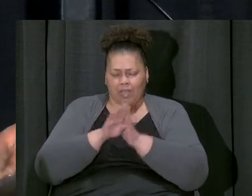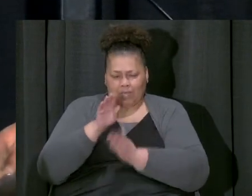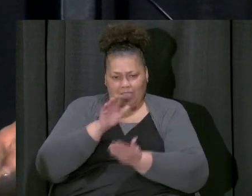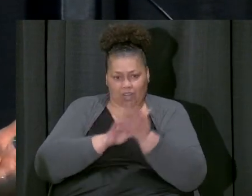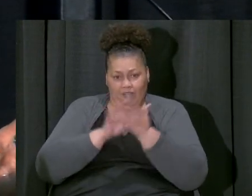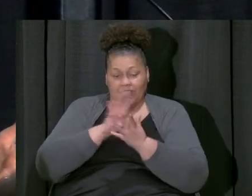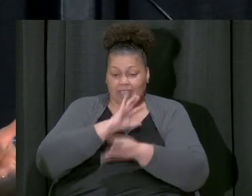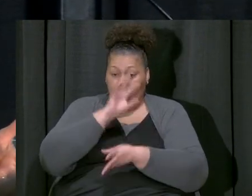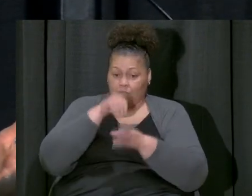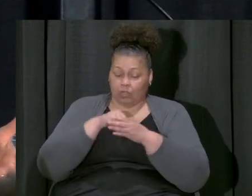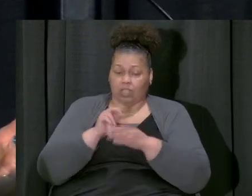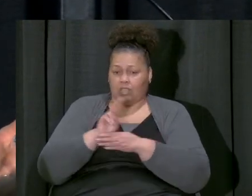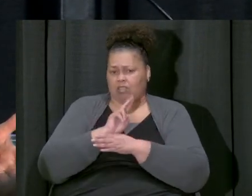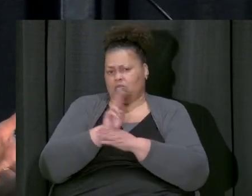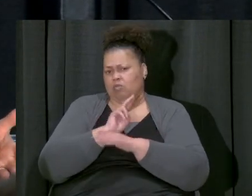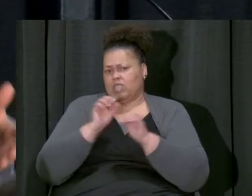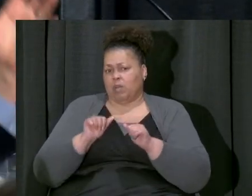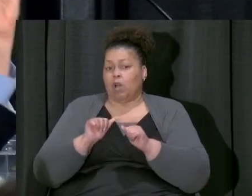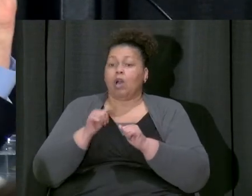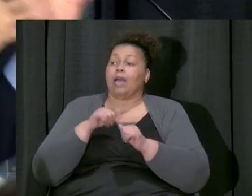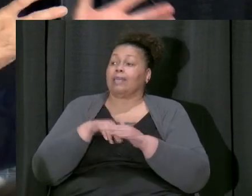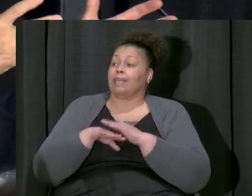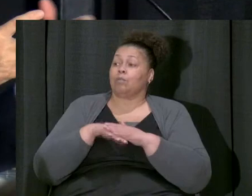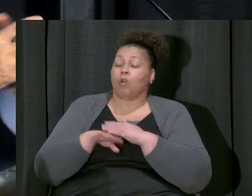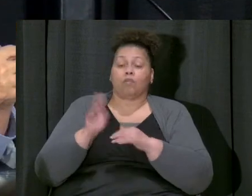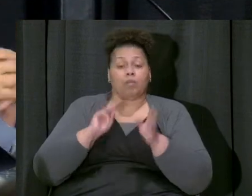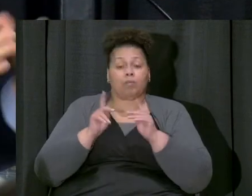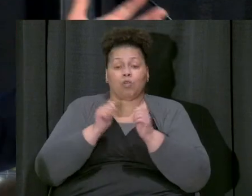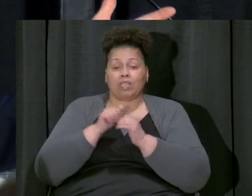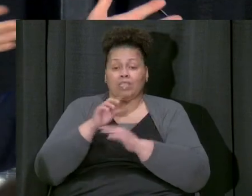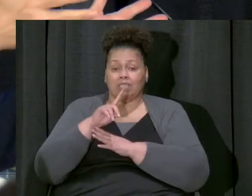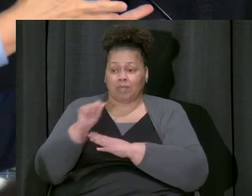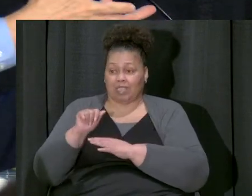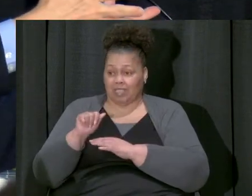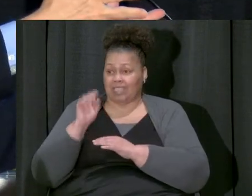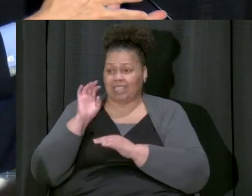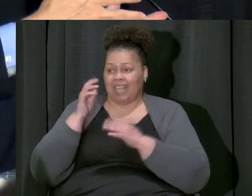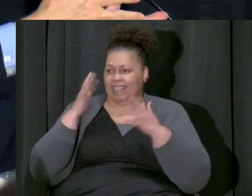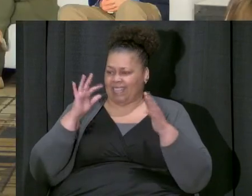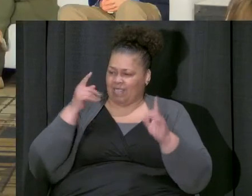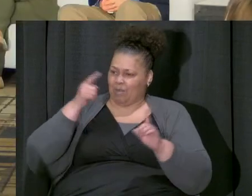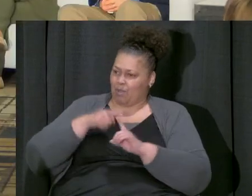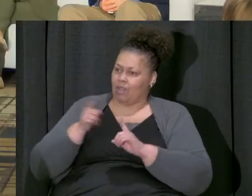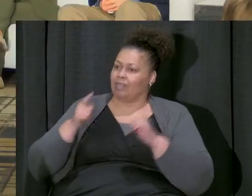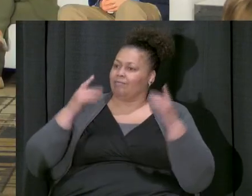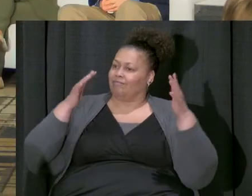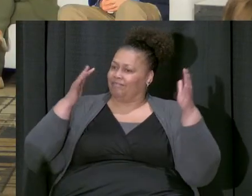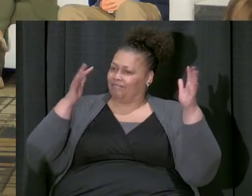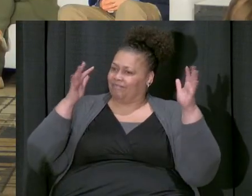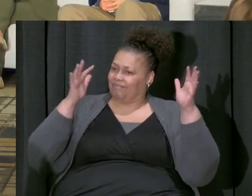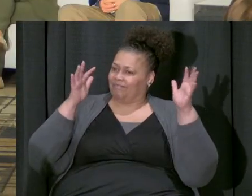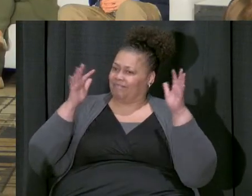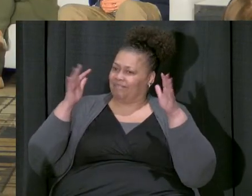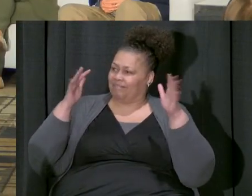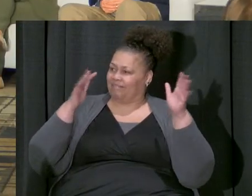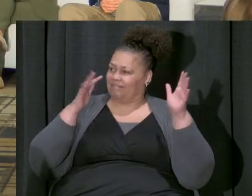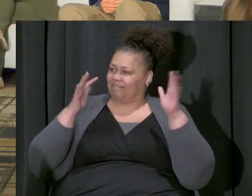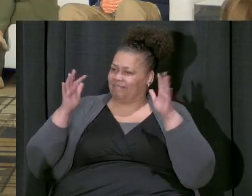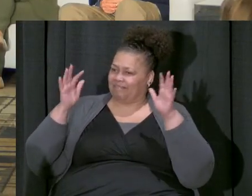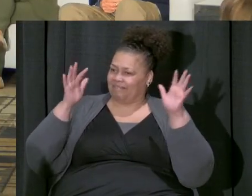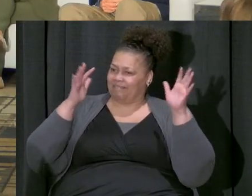inclusive and usable and accessible to people with disabilities? That's what this is all about. Can we give our panelists a nice little round of applause?